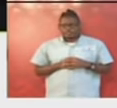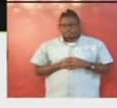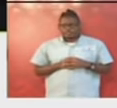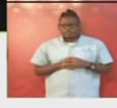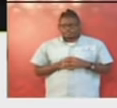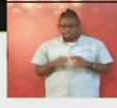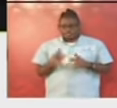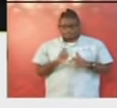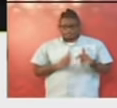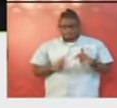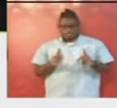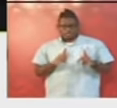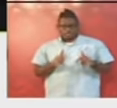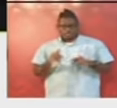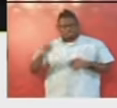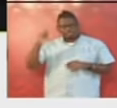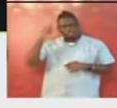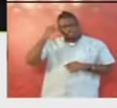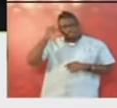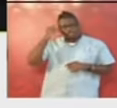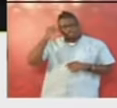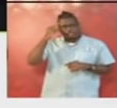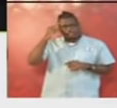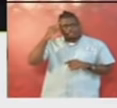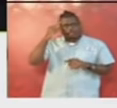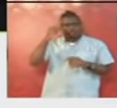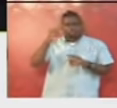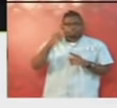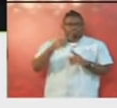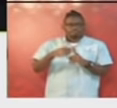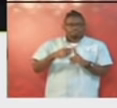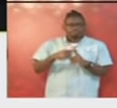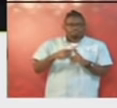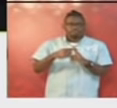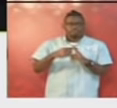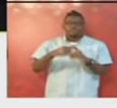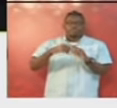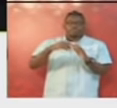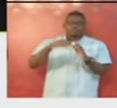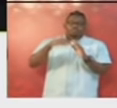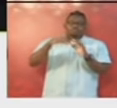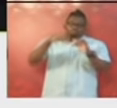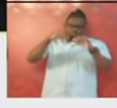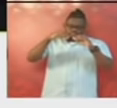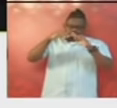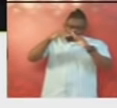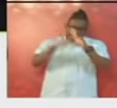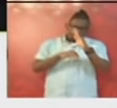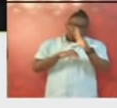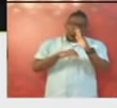optimism was reduced, and you can see that having gone down to minus 12.7,